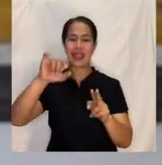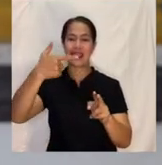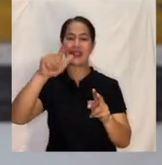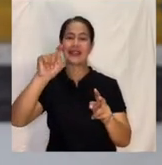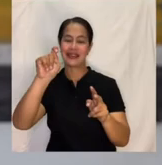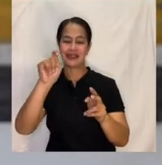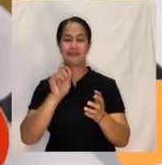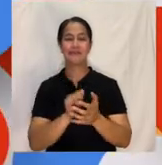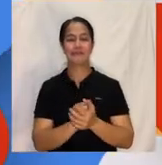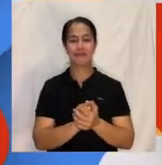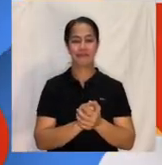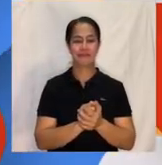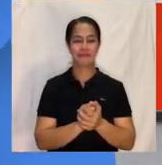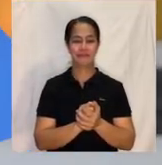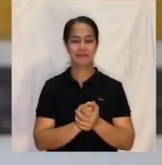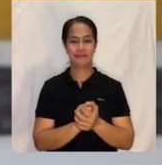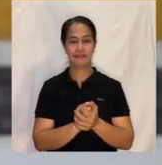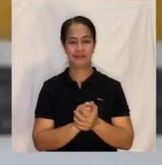E-I-G-H-T.